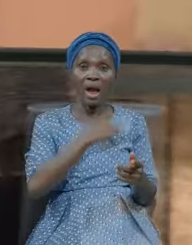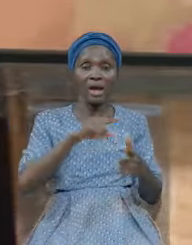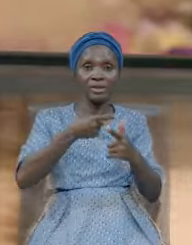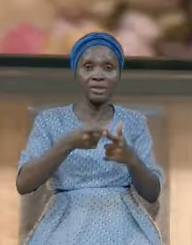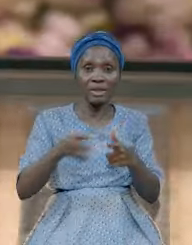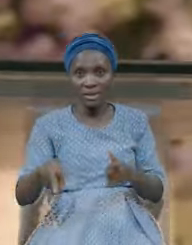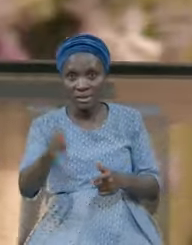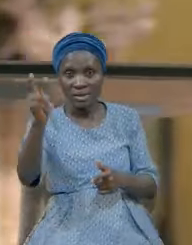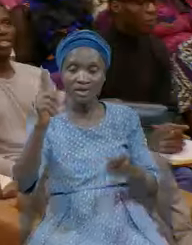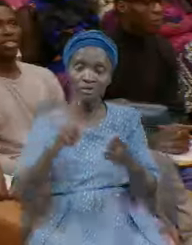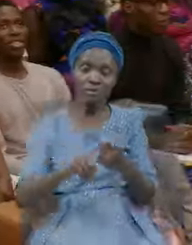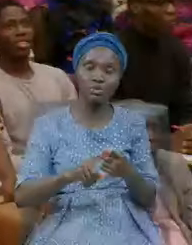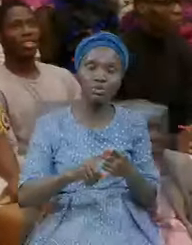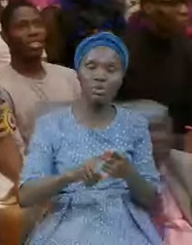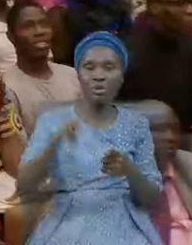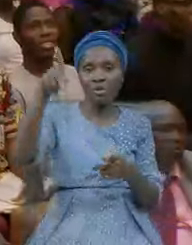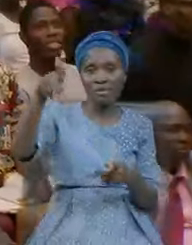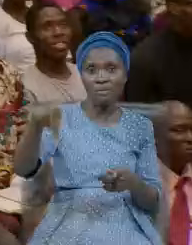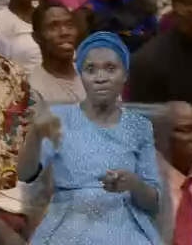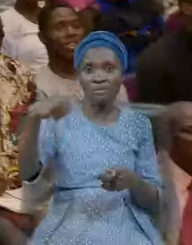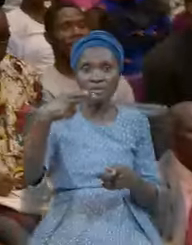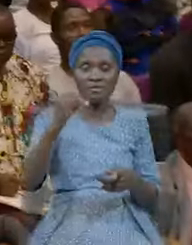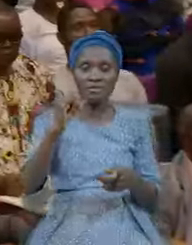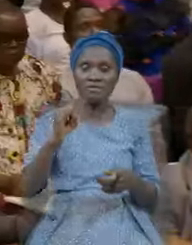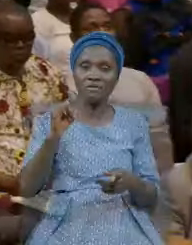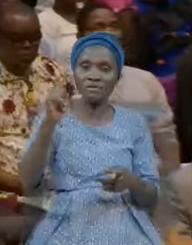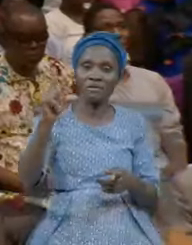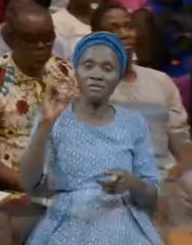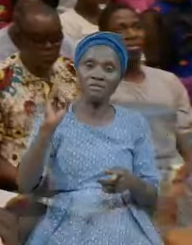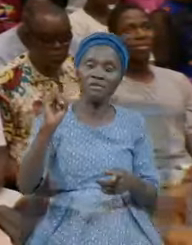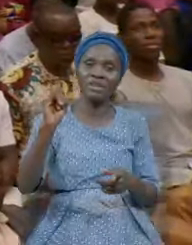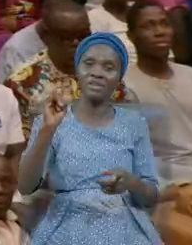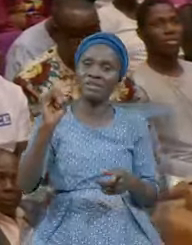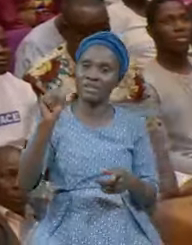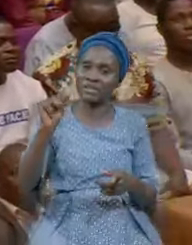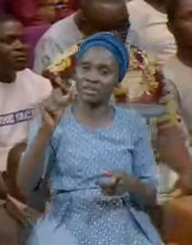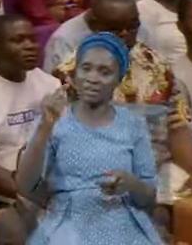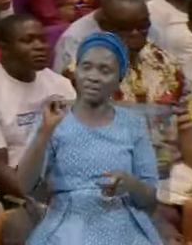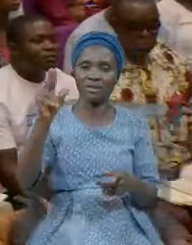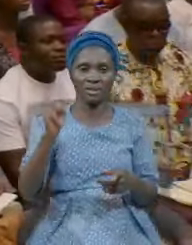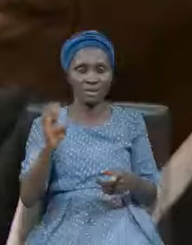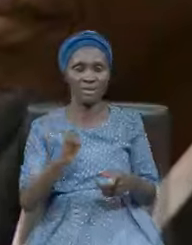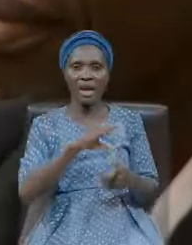to Dubai and other cities in UAE. It was a long trip. And